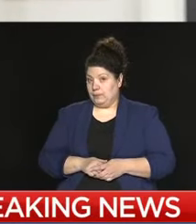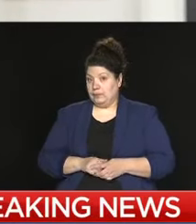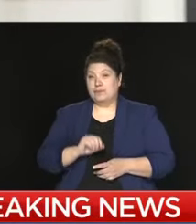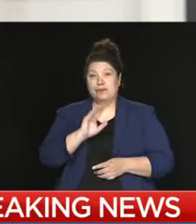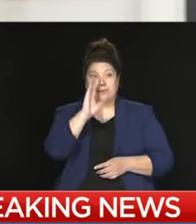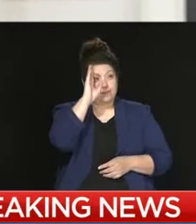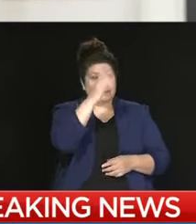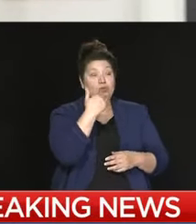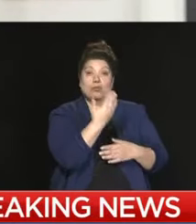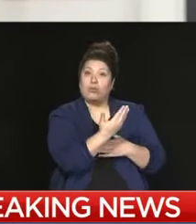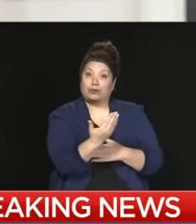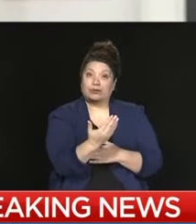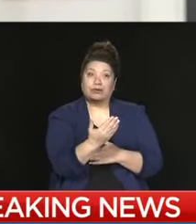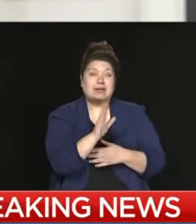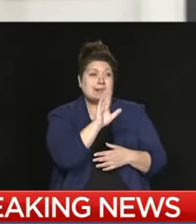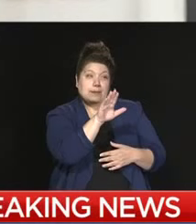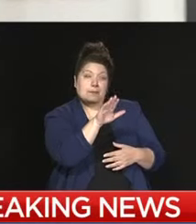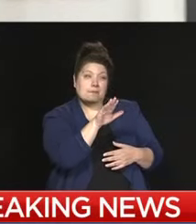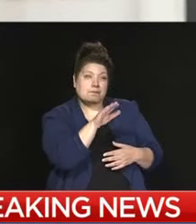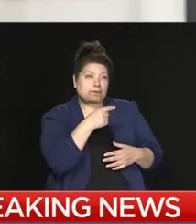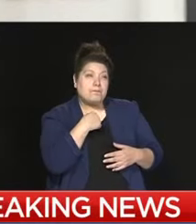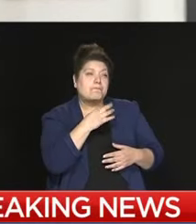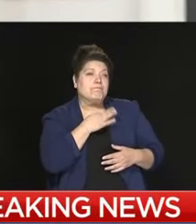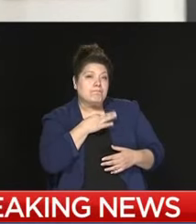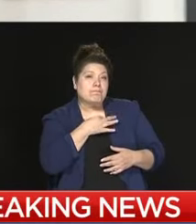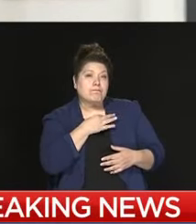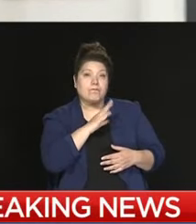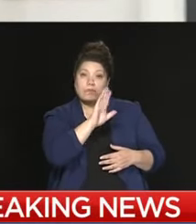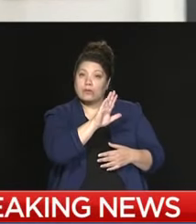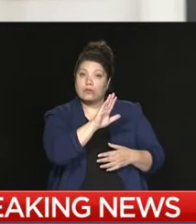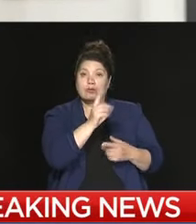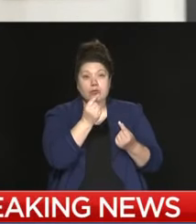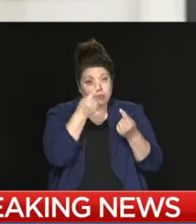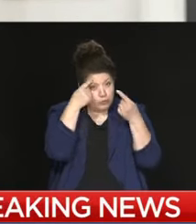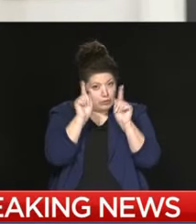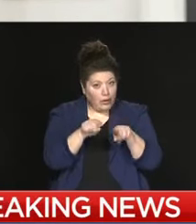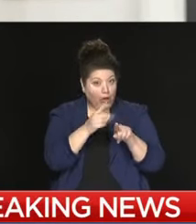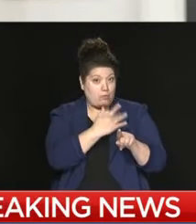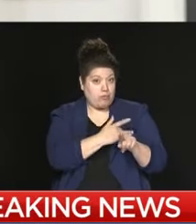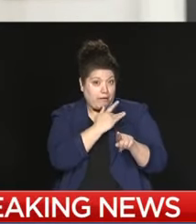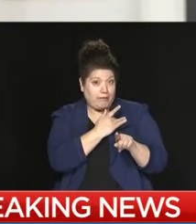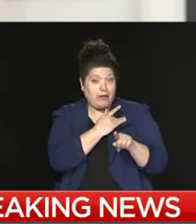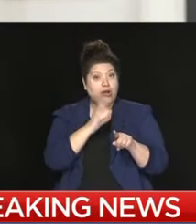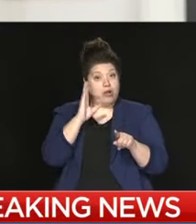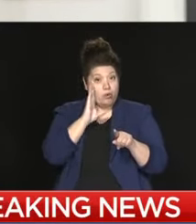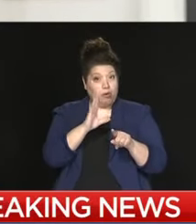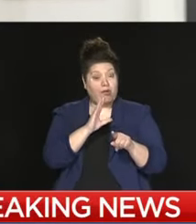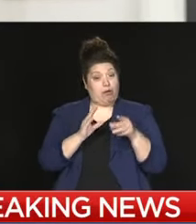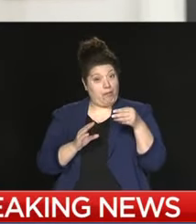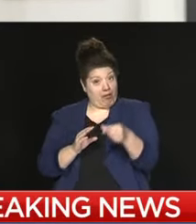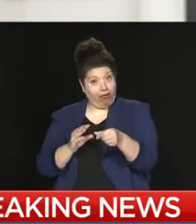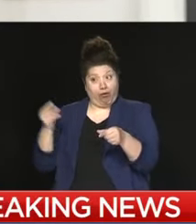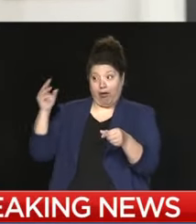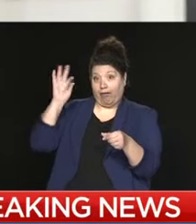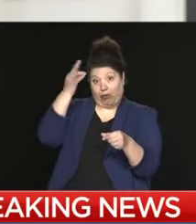Good morning, Prime Minister. I wanted to ask you about the cost-sharing agreement with the provinces for the rent subsidies.